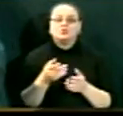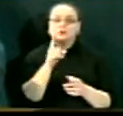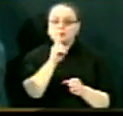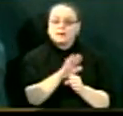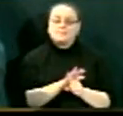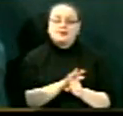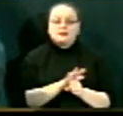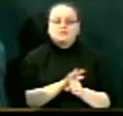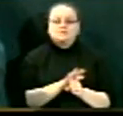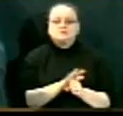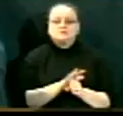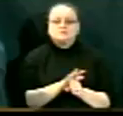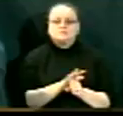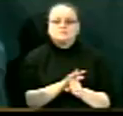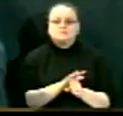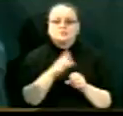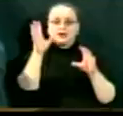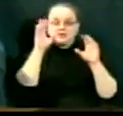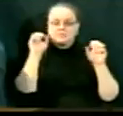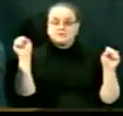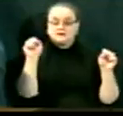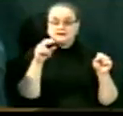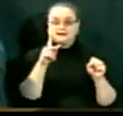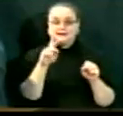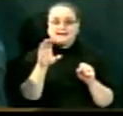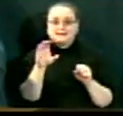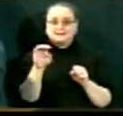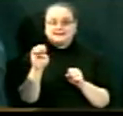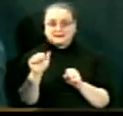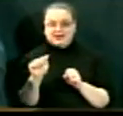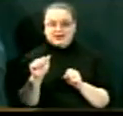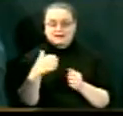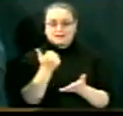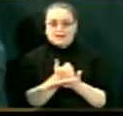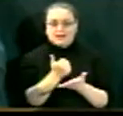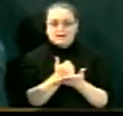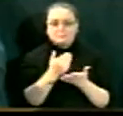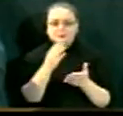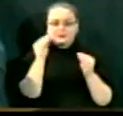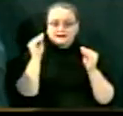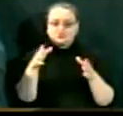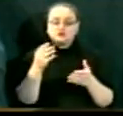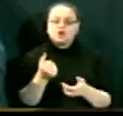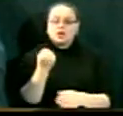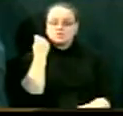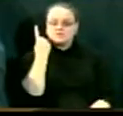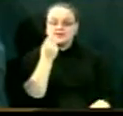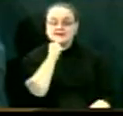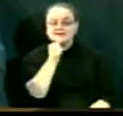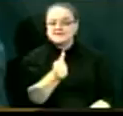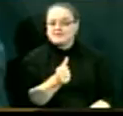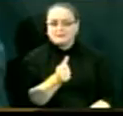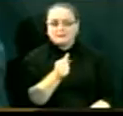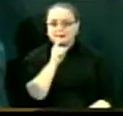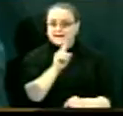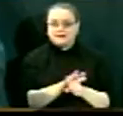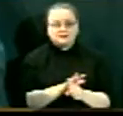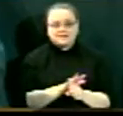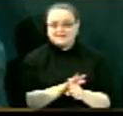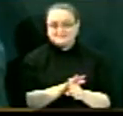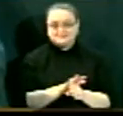commit as the president of KCEA to help teachers understand this is not a